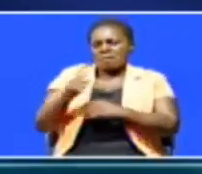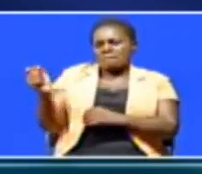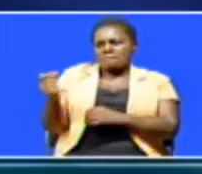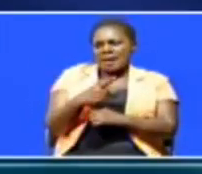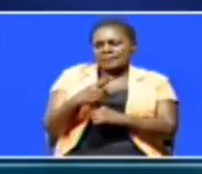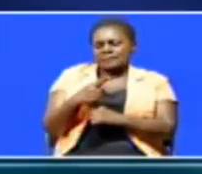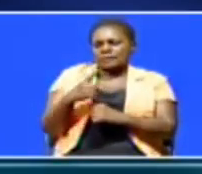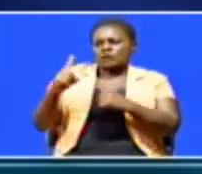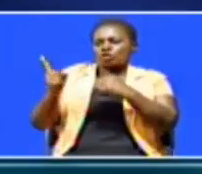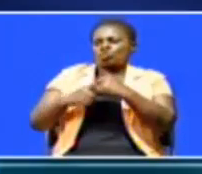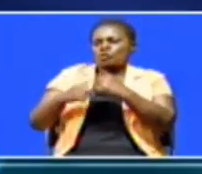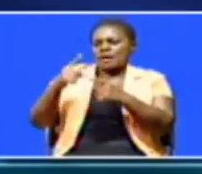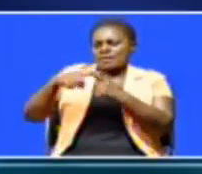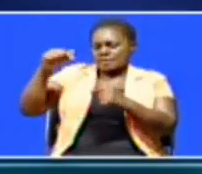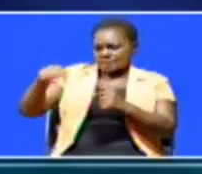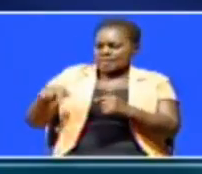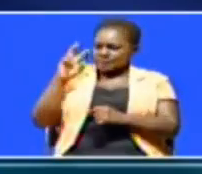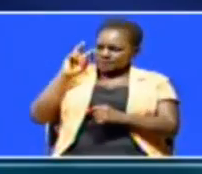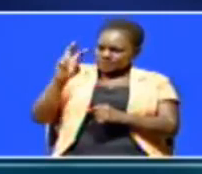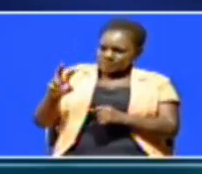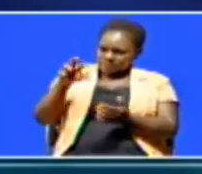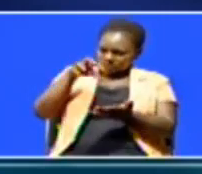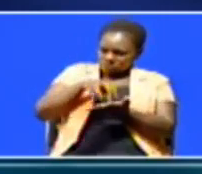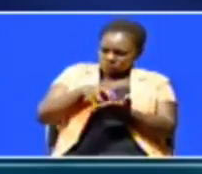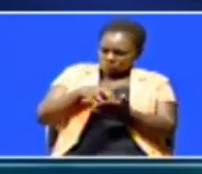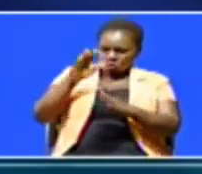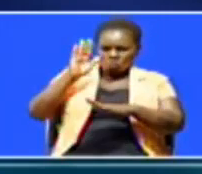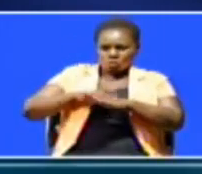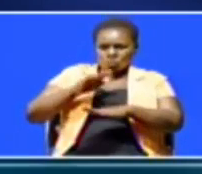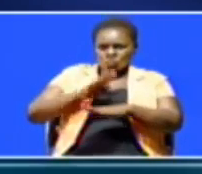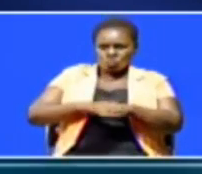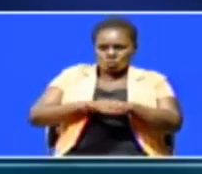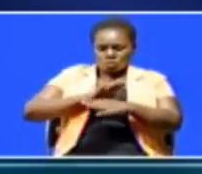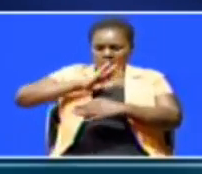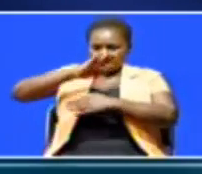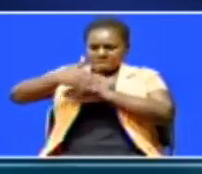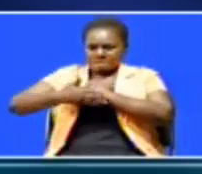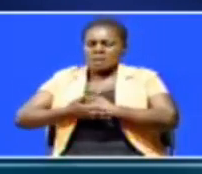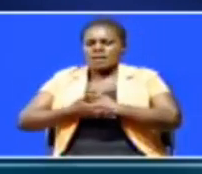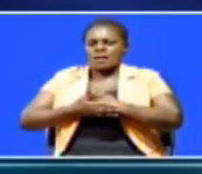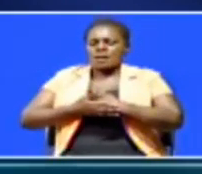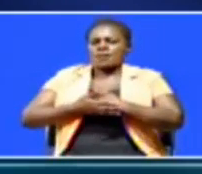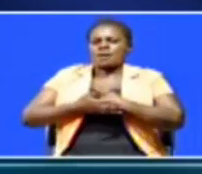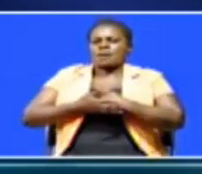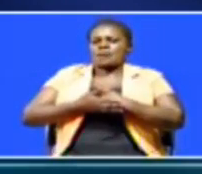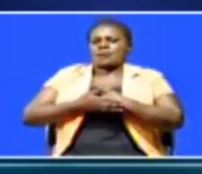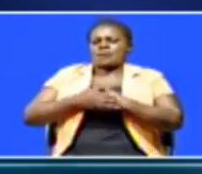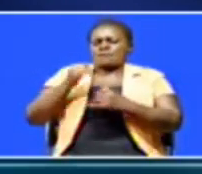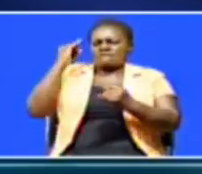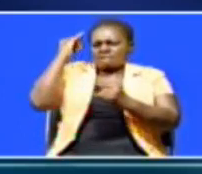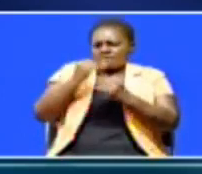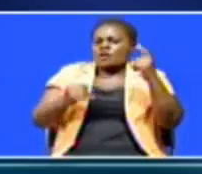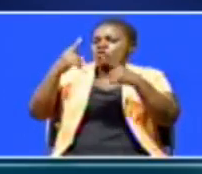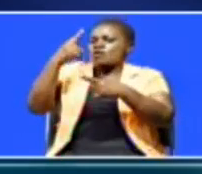July this year. We are looking at a sort of a smoother, more gentle recovery, so that towards the end of the